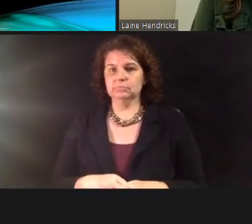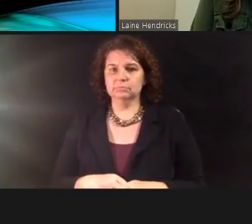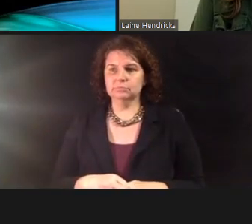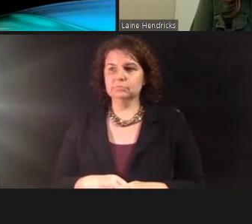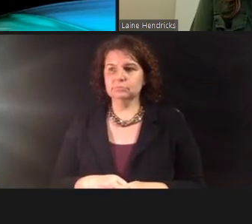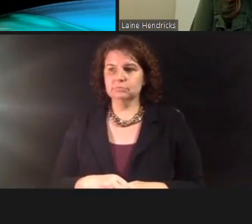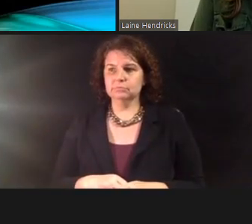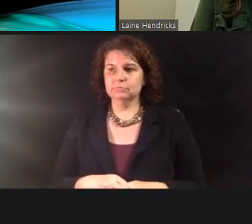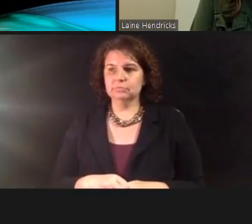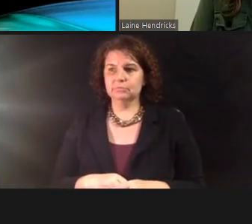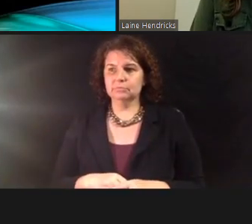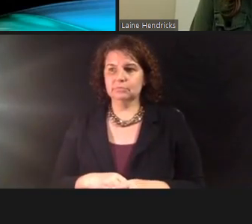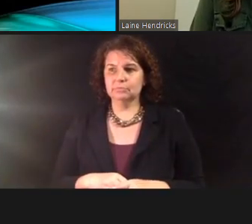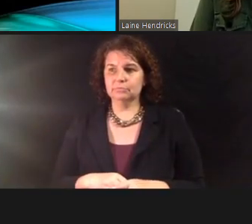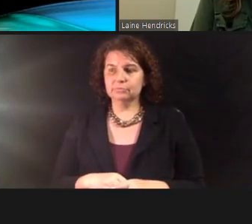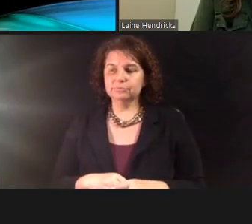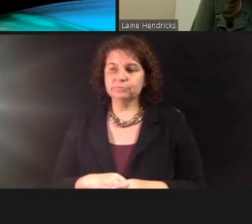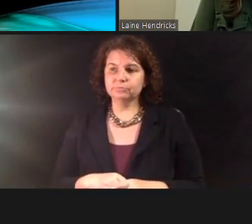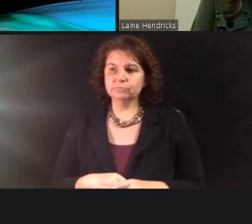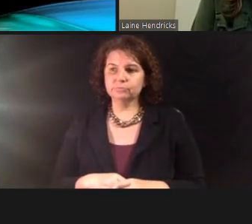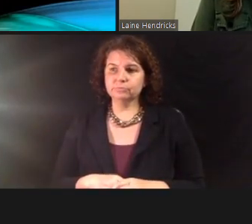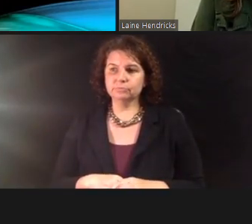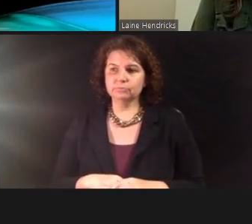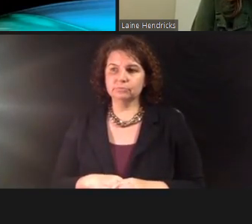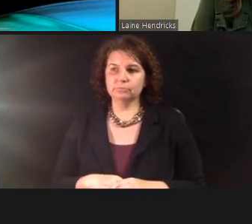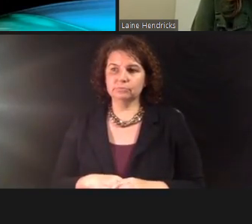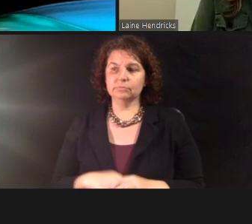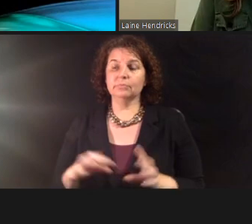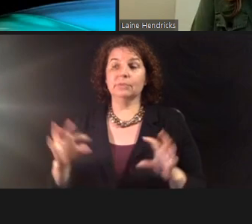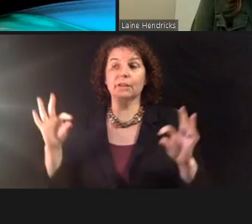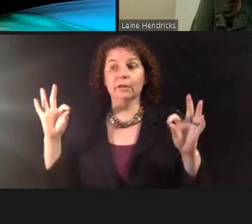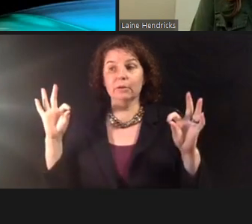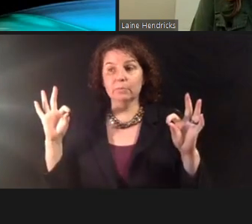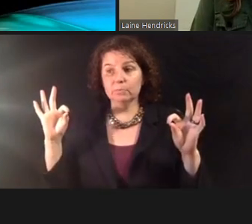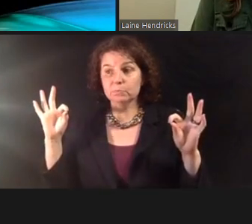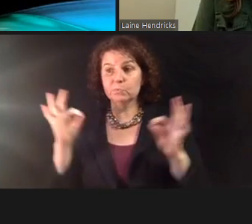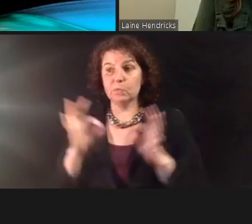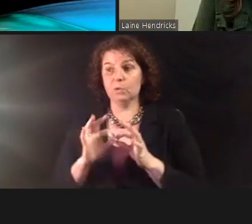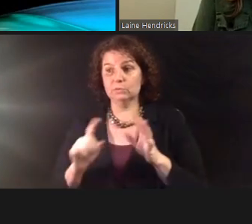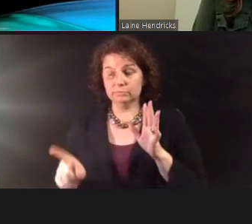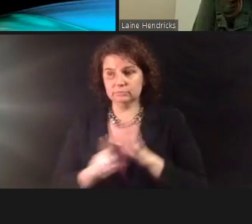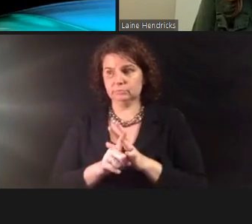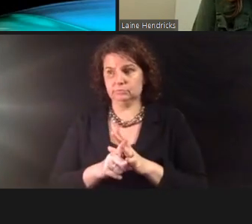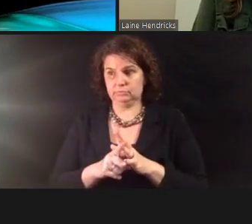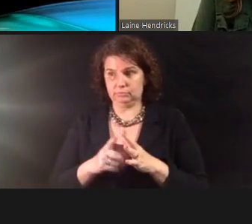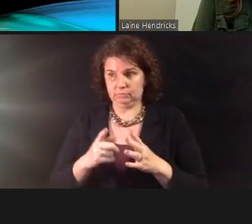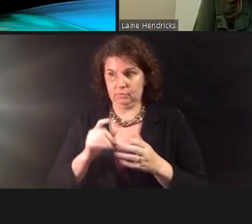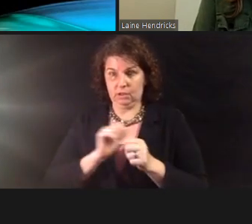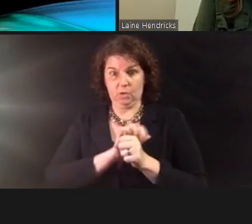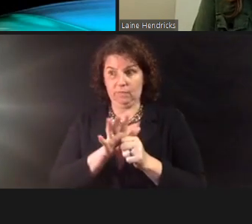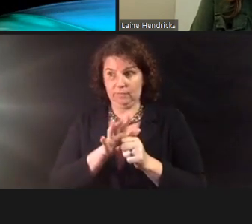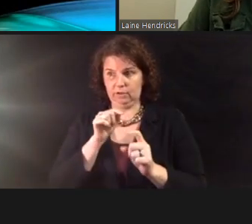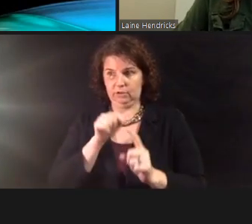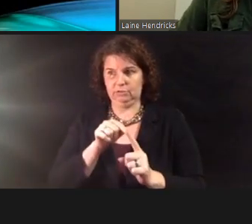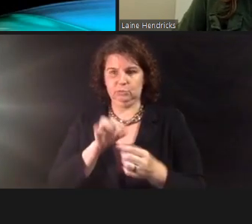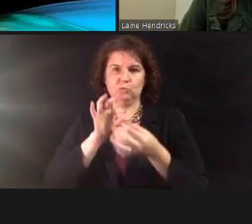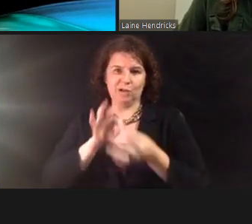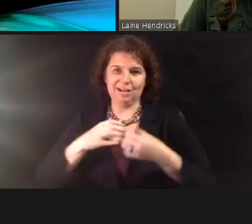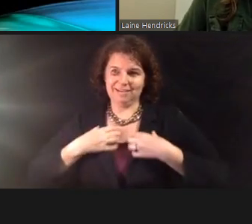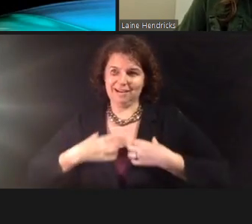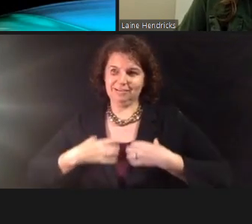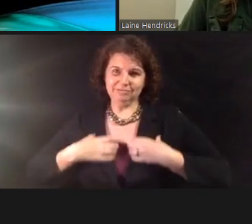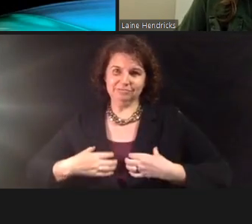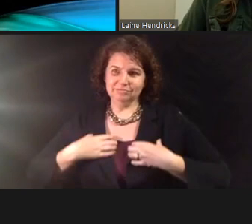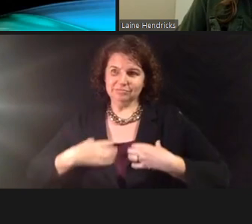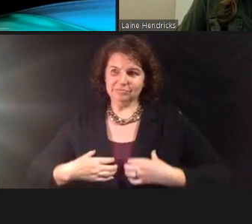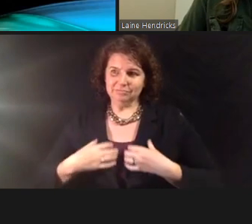that one of the most important symptoms of COVID-19 and respiratory, when people pass from COVID-19 pneumonia,